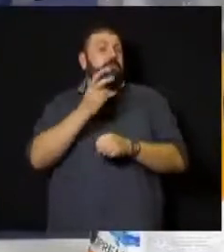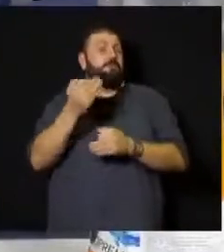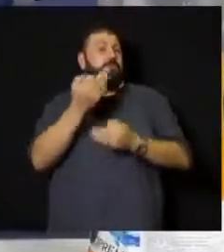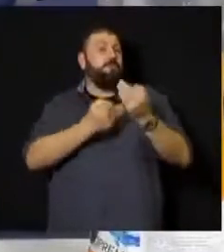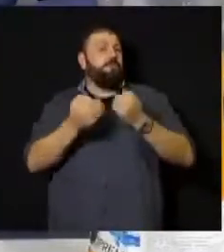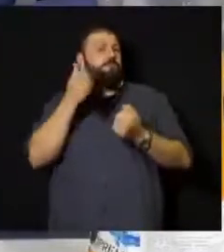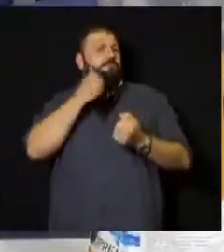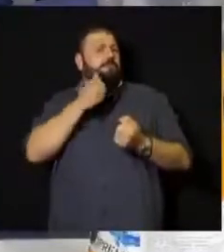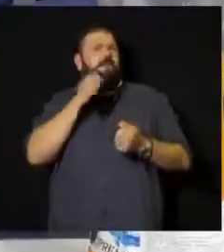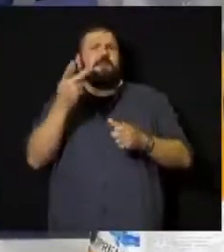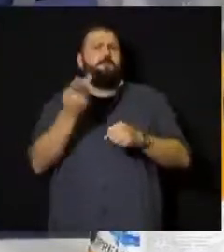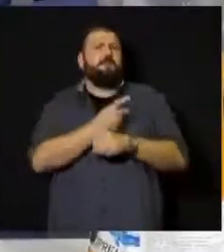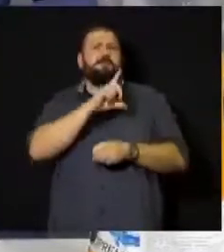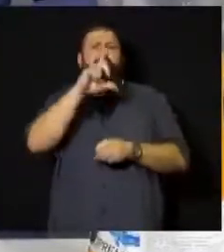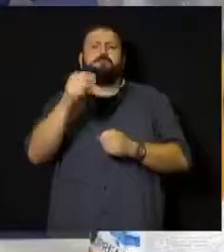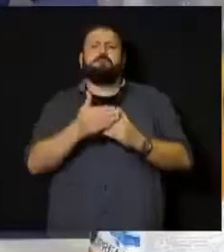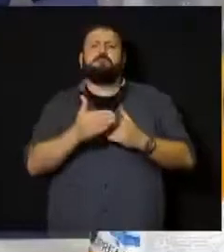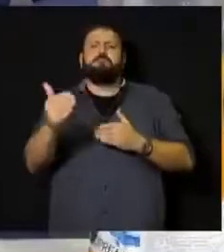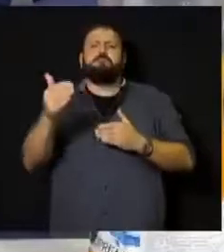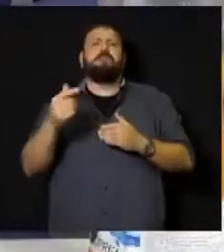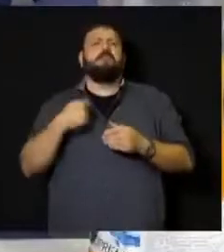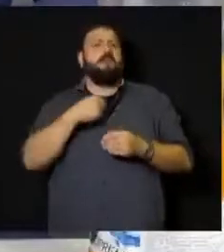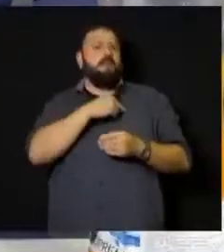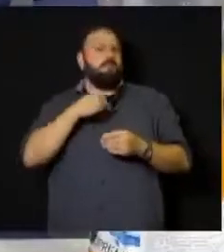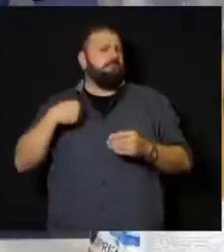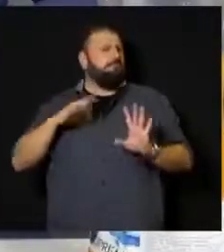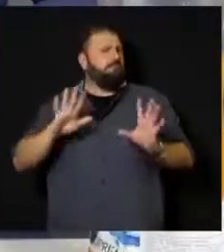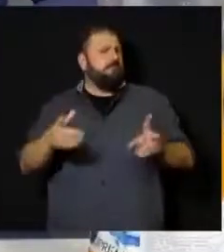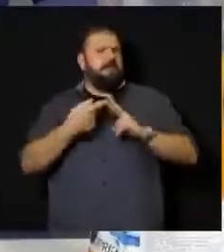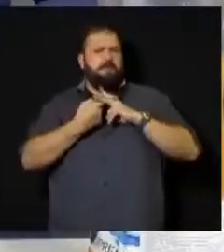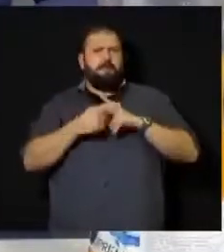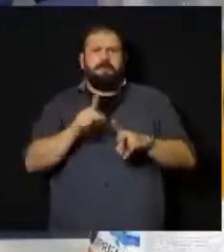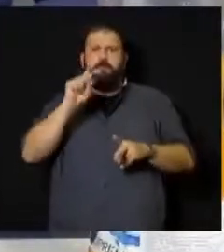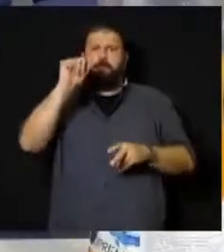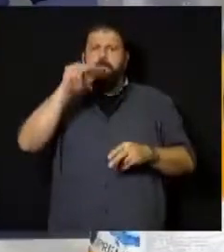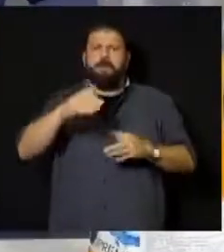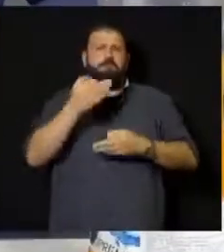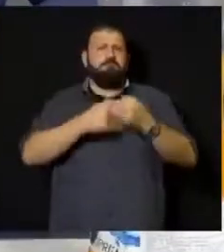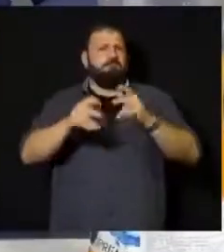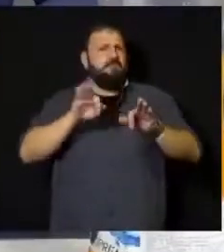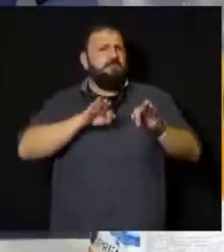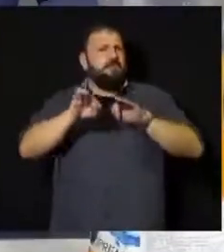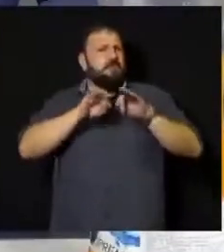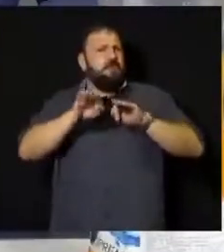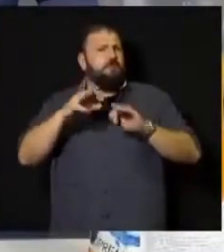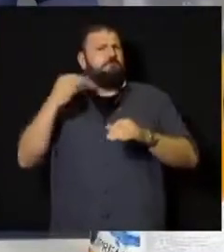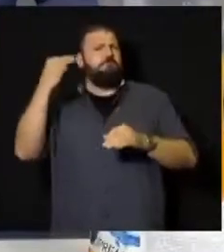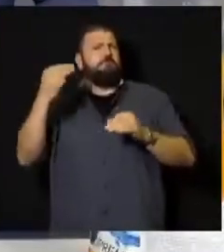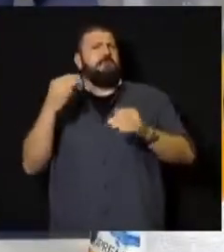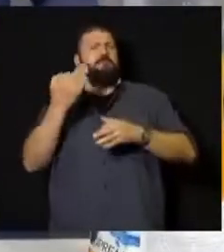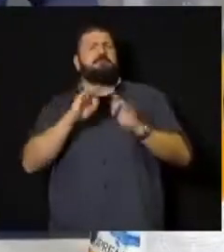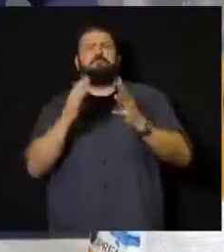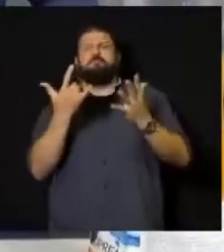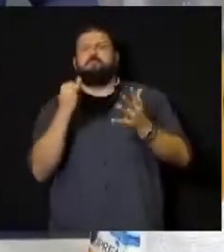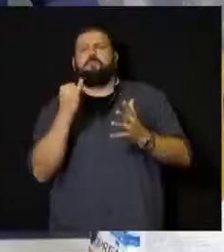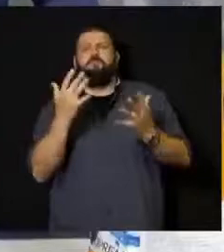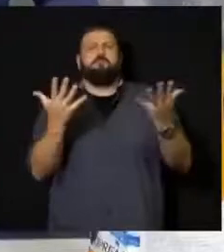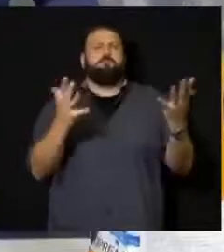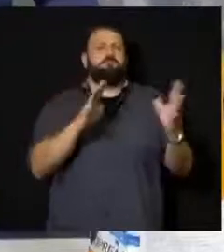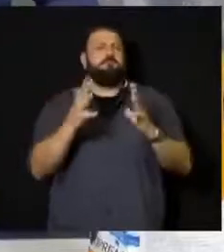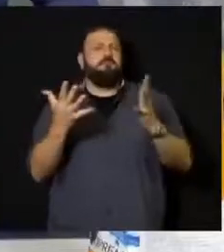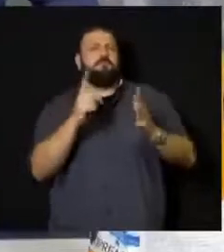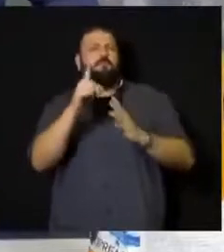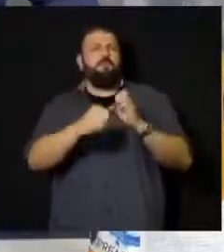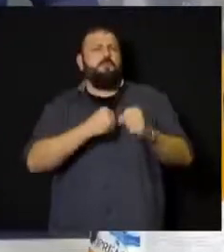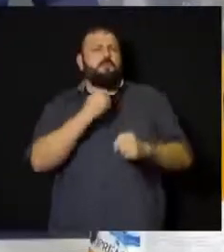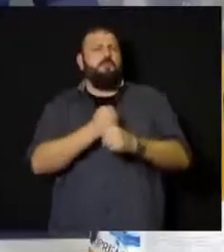marvelous thing that we have learned, well, what happened after that if we started doing this work? From March, then in June,